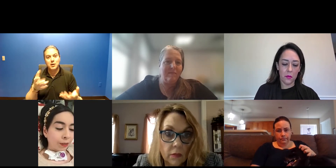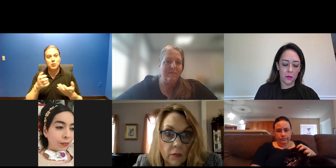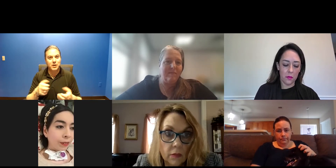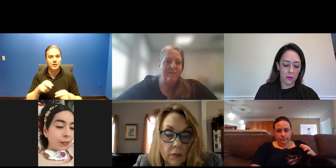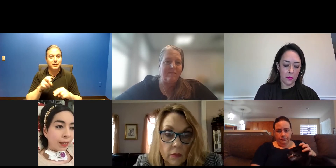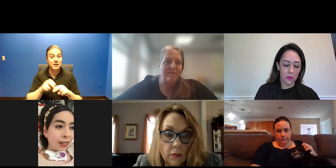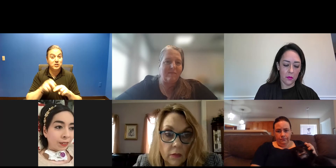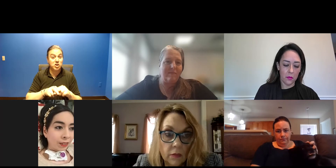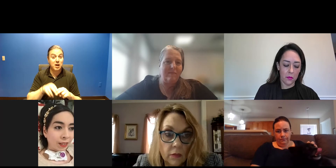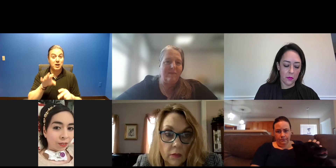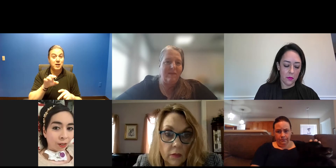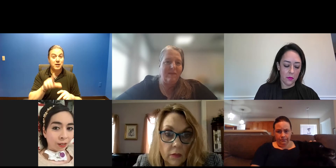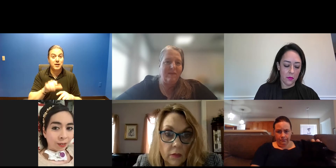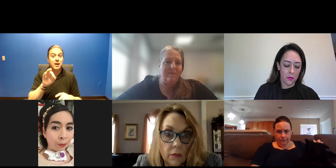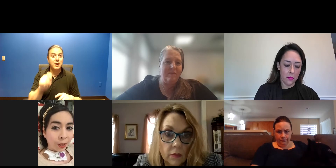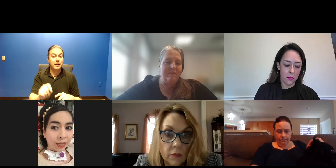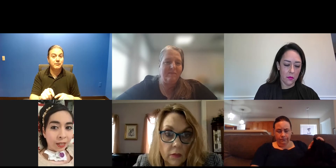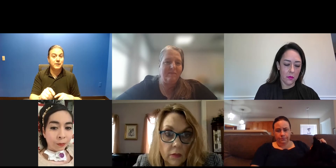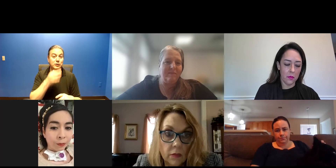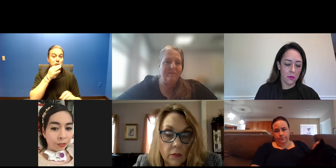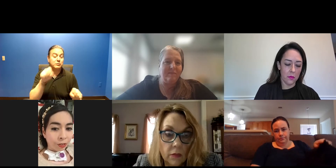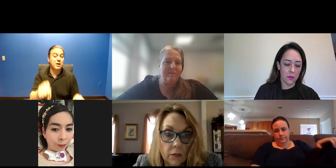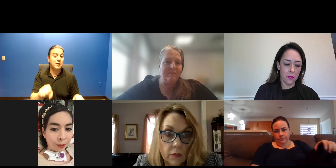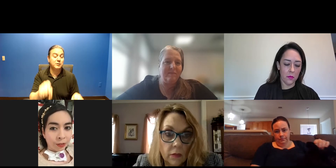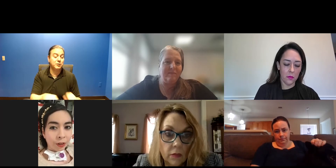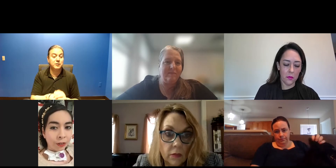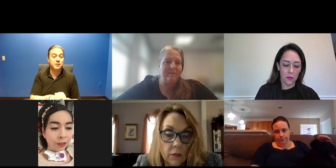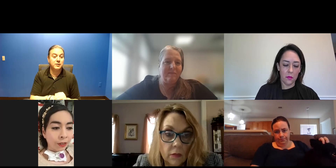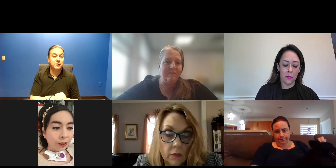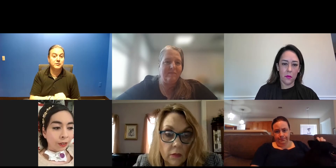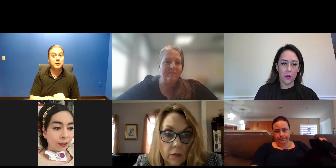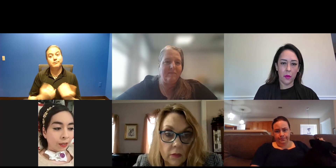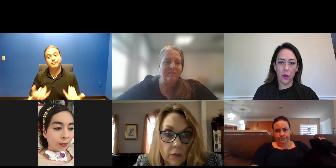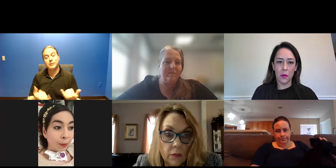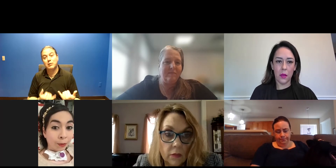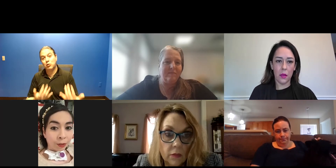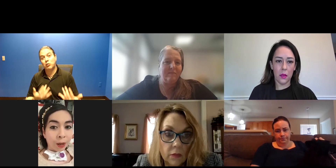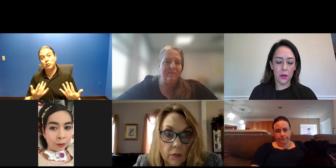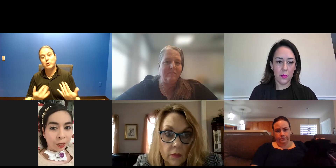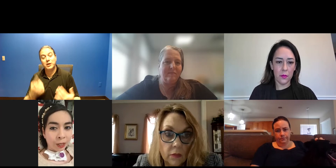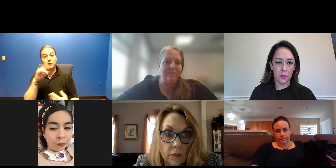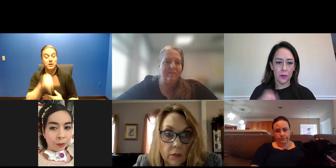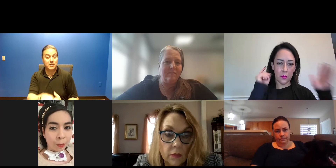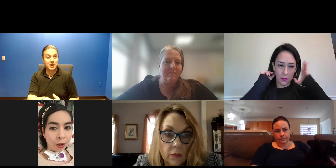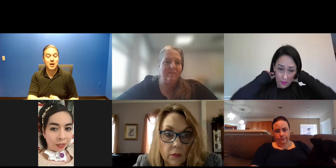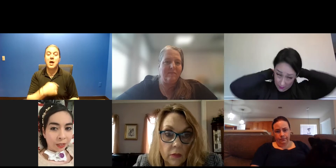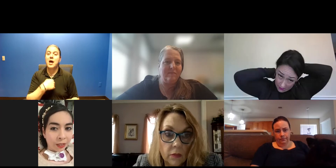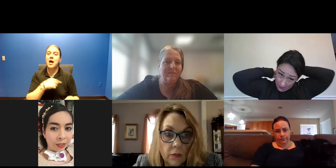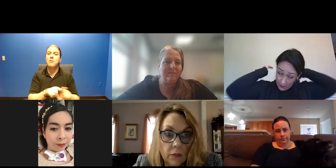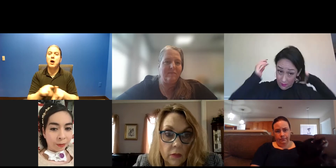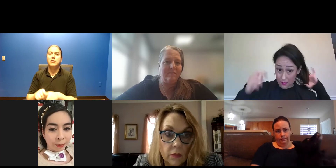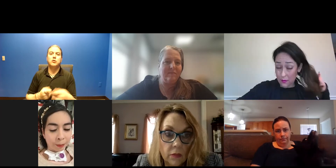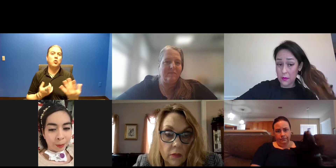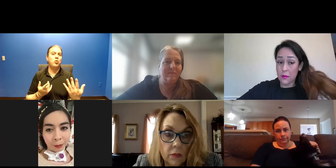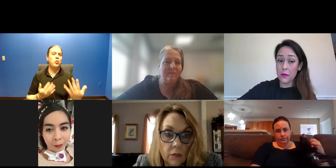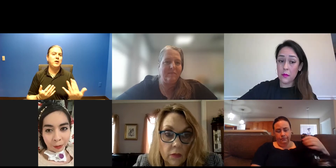So as long as I'm waiting for the chairlift to be installed, I'm also waiting for